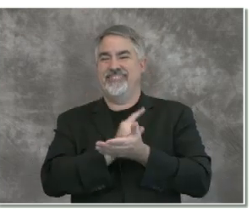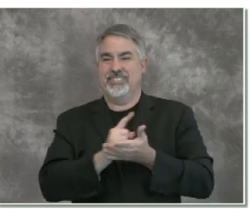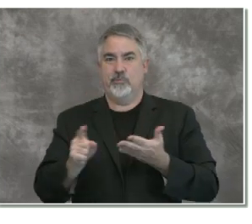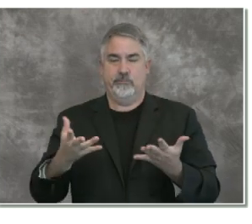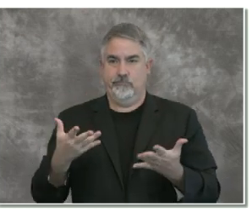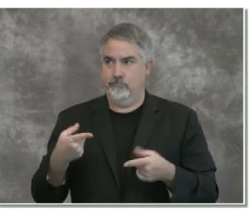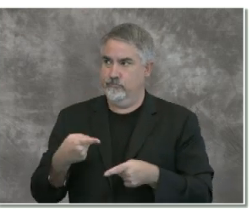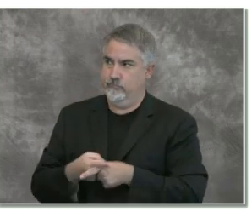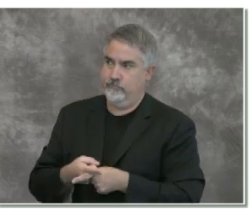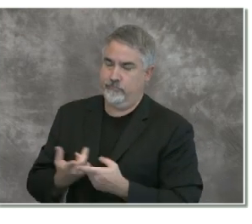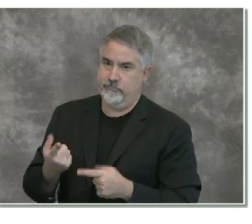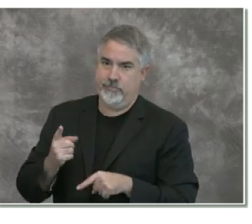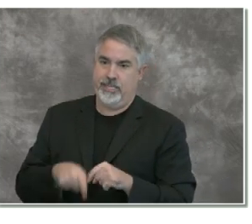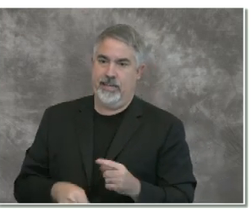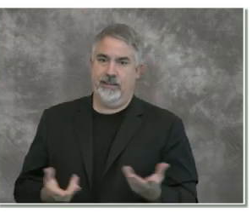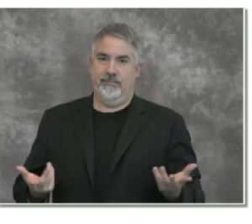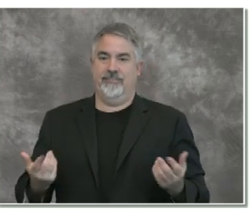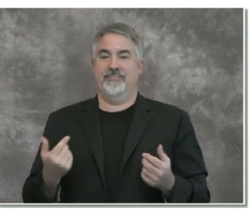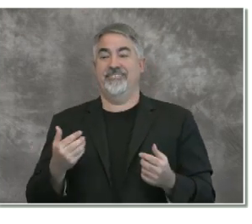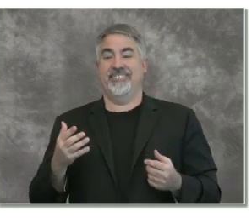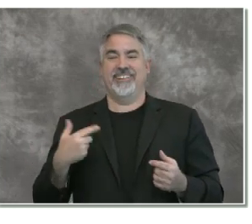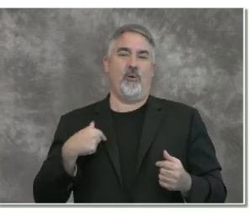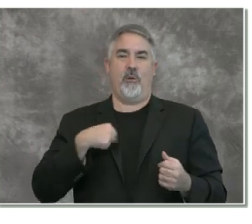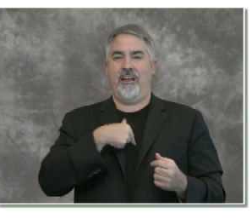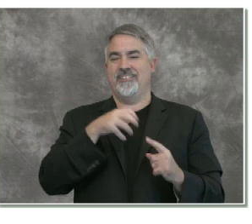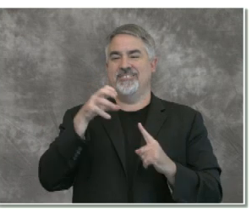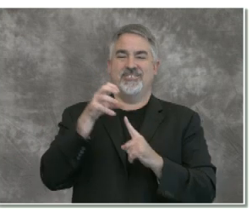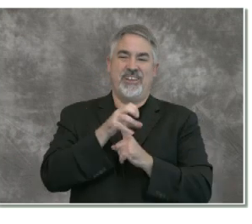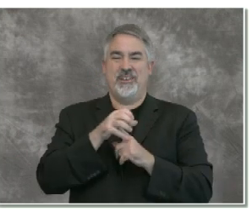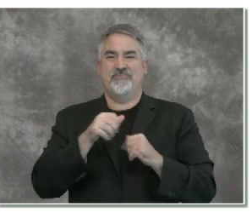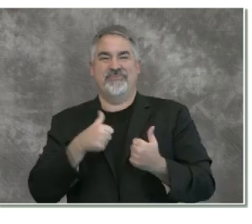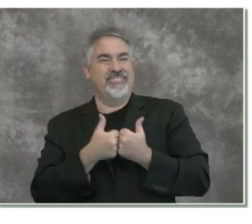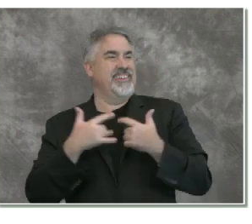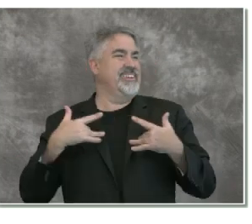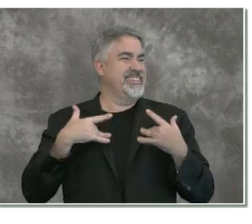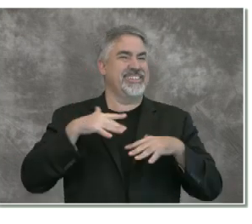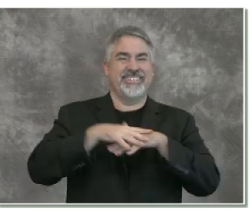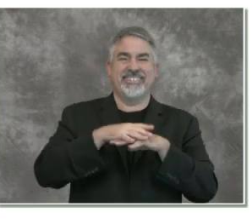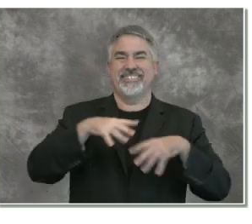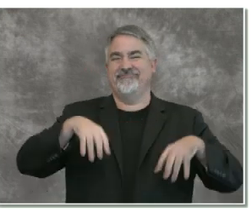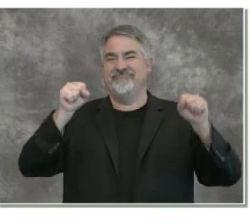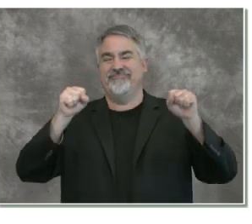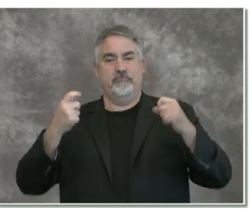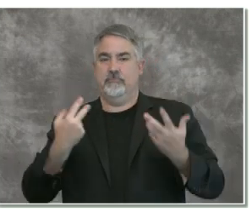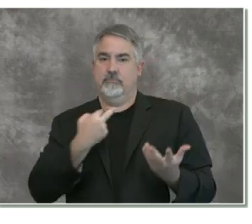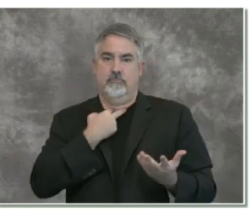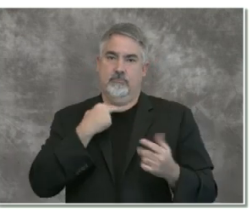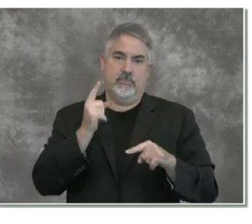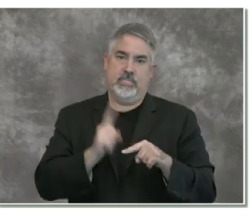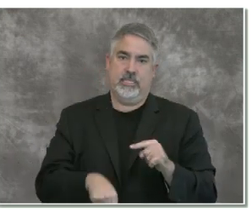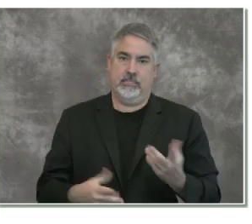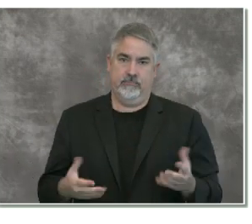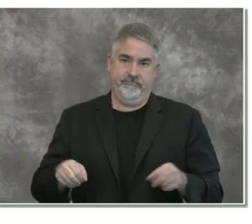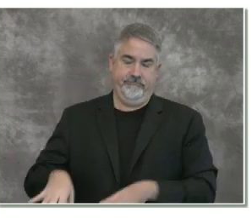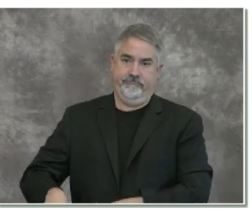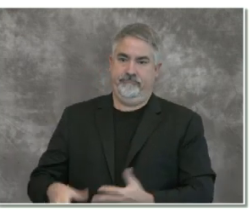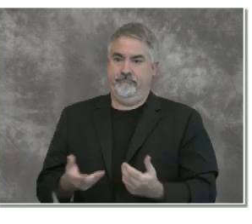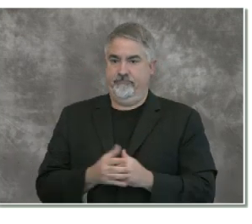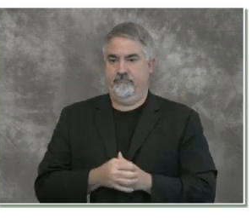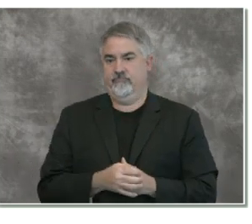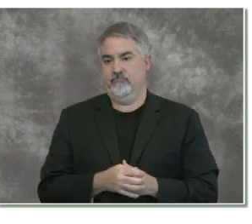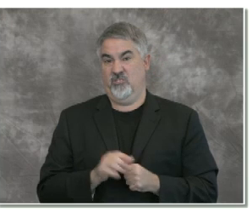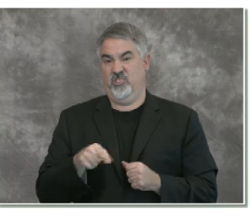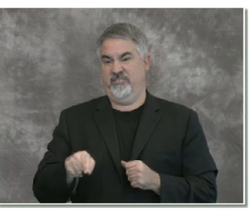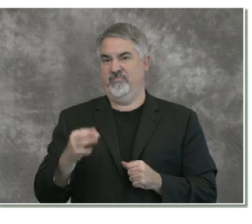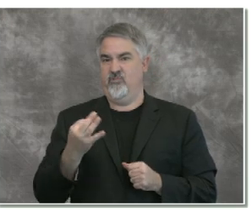convenes its Public Health Champion Awards event, which was previously scheduled to be held this Friday. This year, the event will be